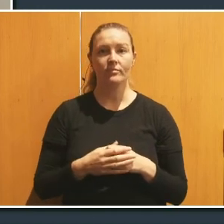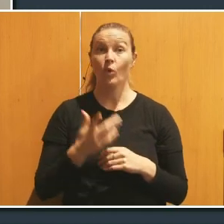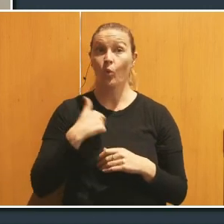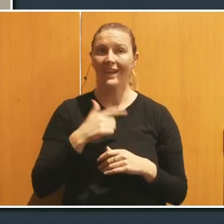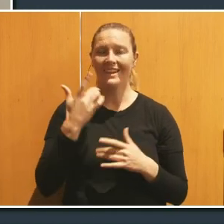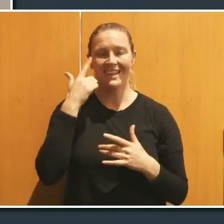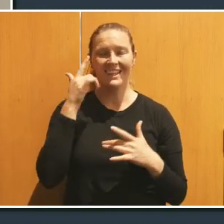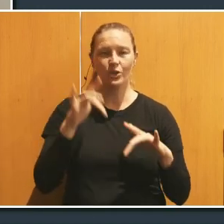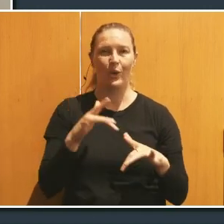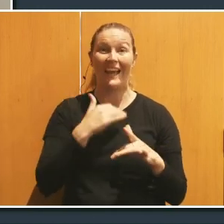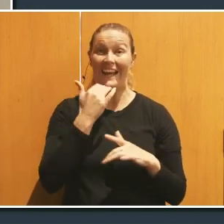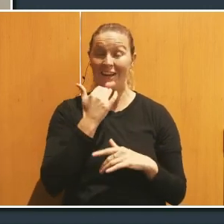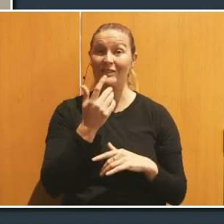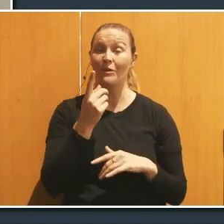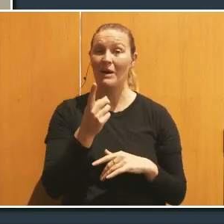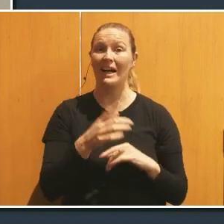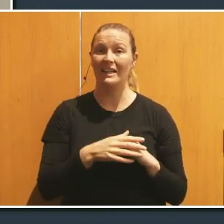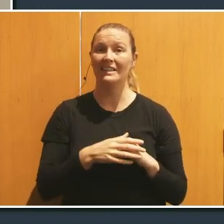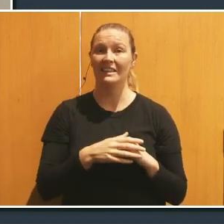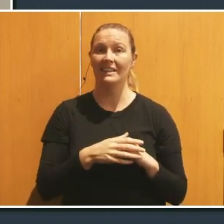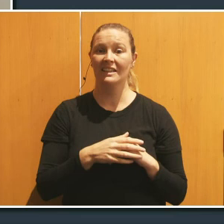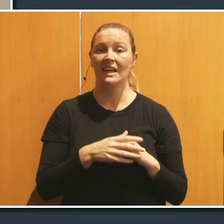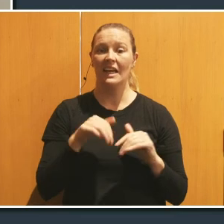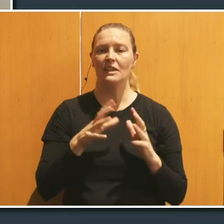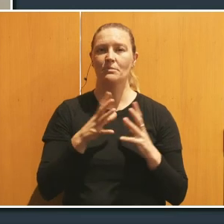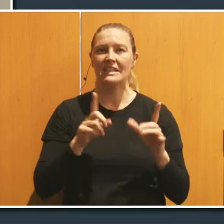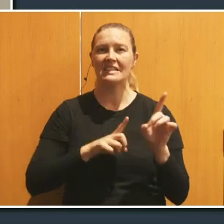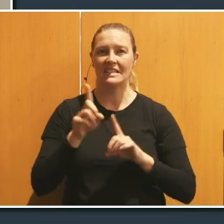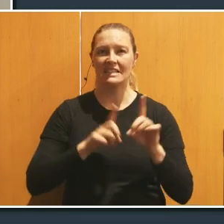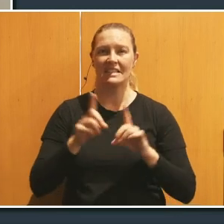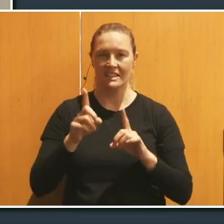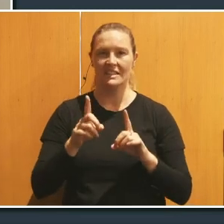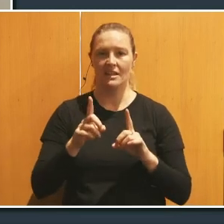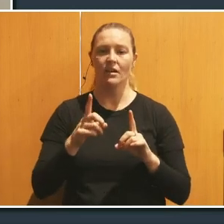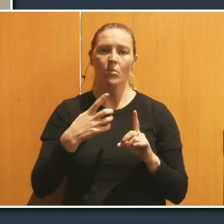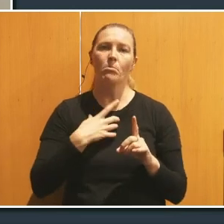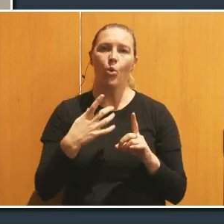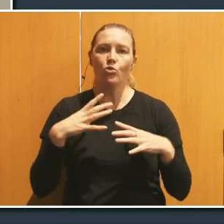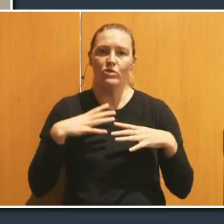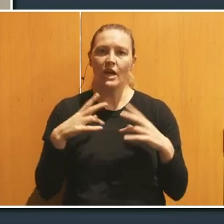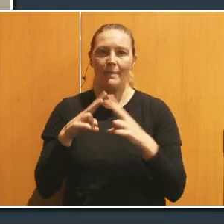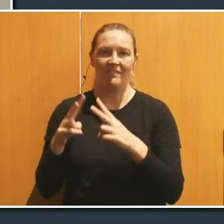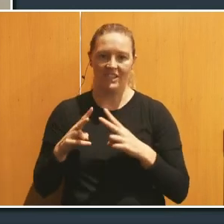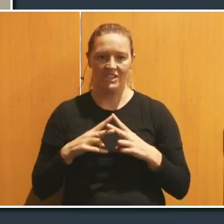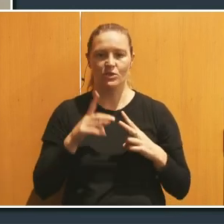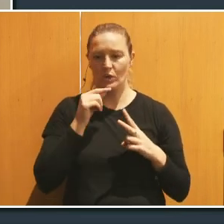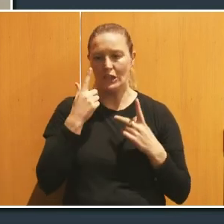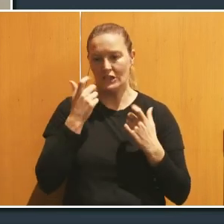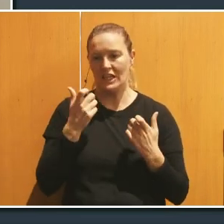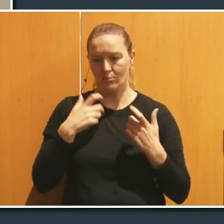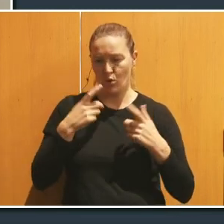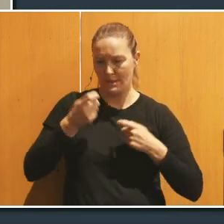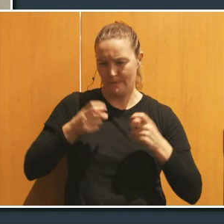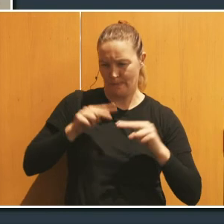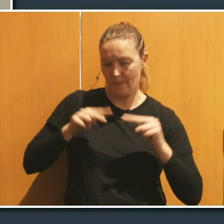but there's certainly in the bigger metropolitan areas where there are more retirement villages, this is tested more often. I mean, your